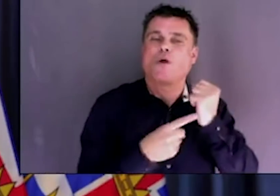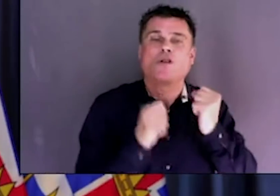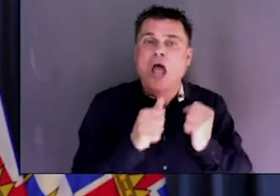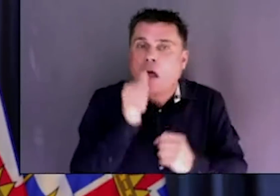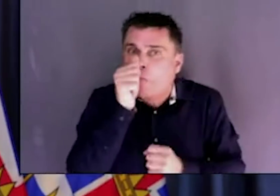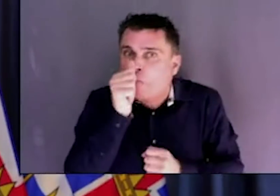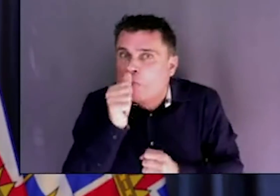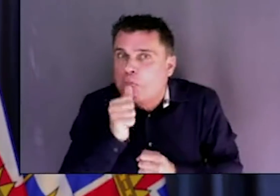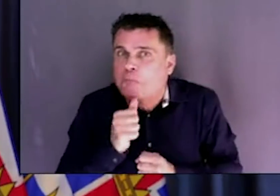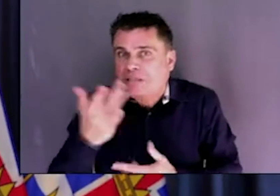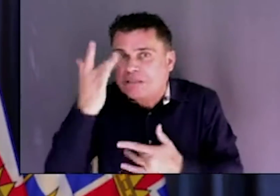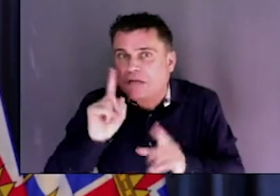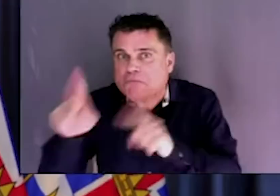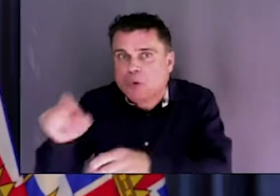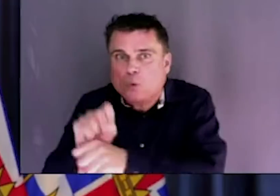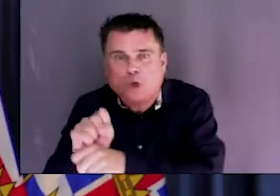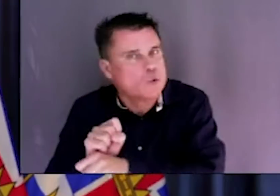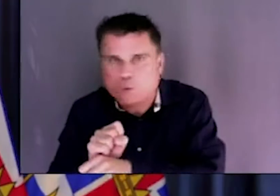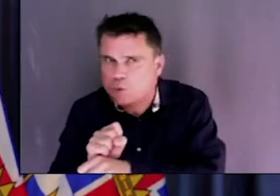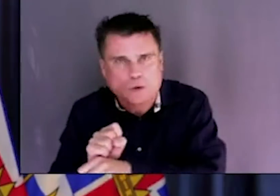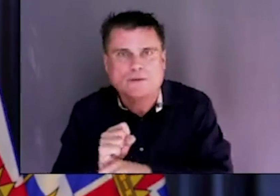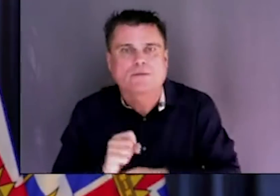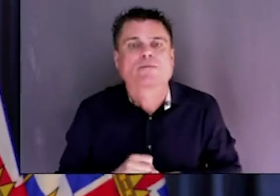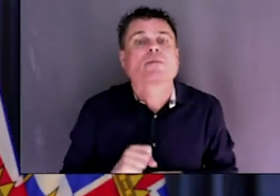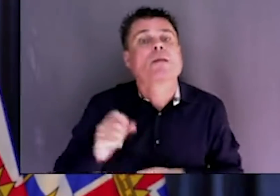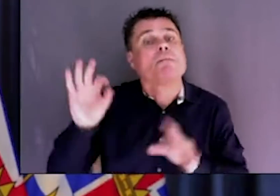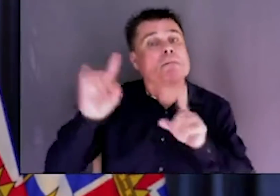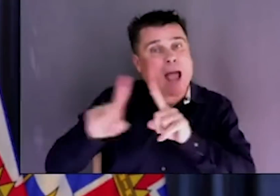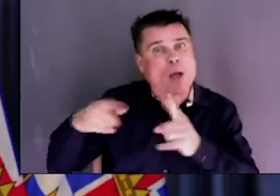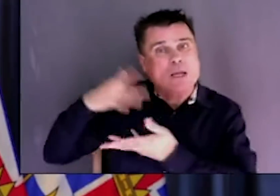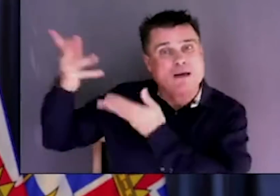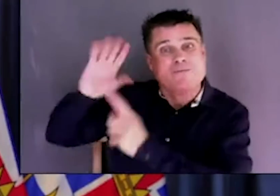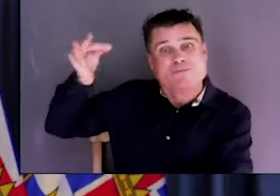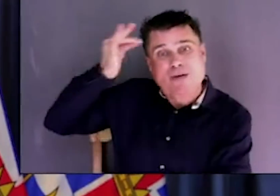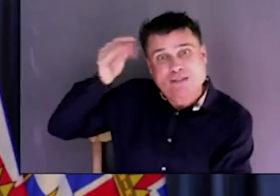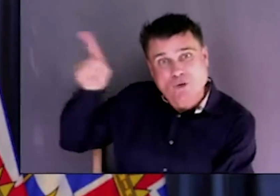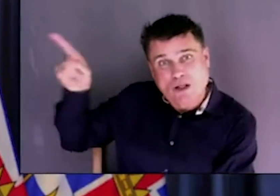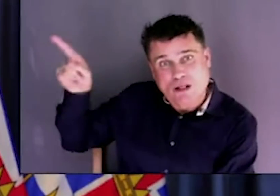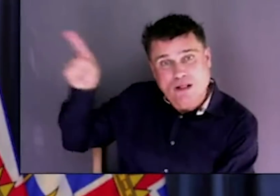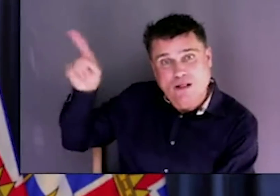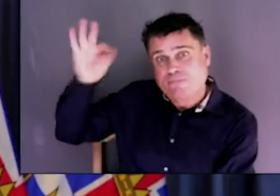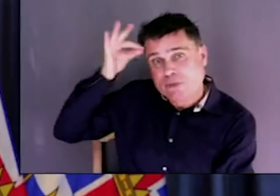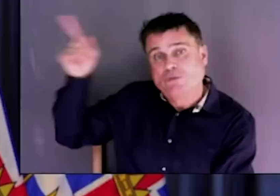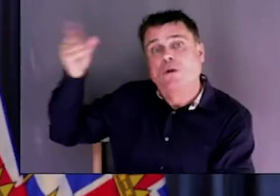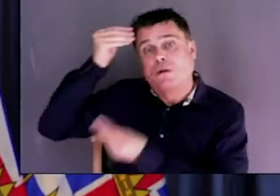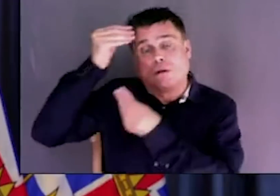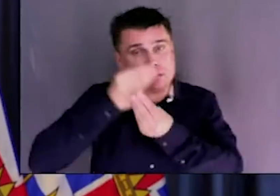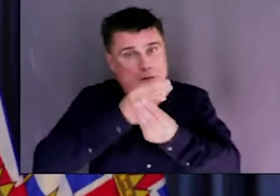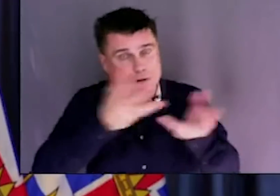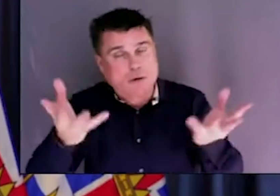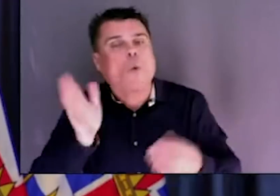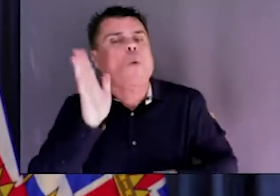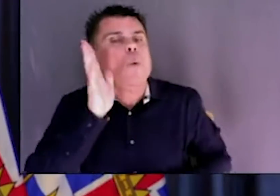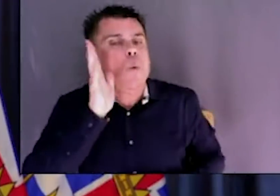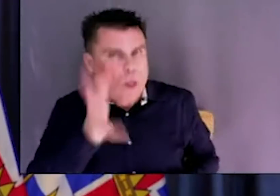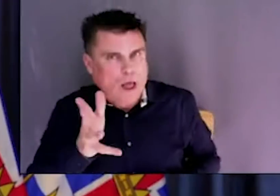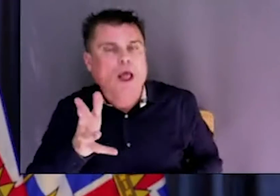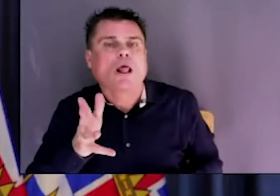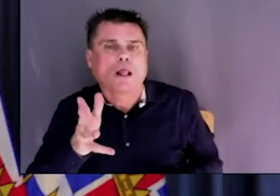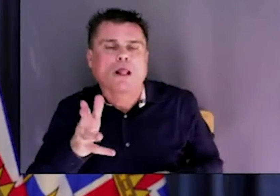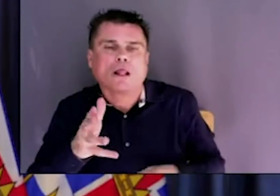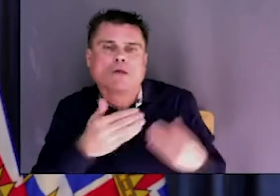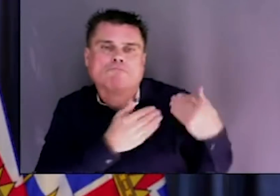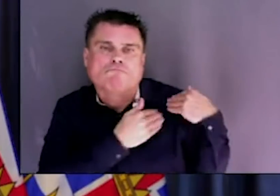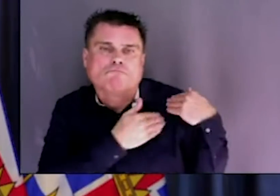numbers of sick days for individuals throughout the year. Now we're looking at or hearing evidence of the contrary. I'll look into it, and if we need to